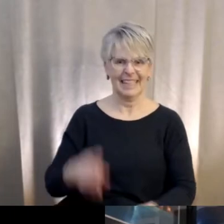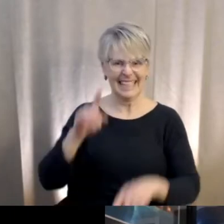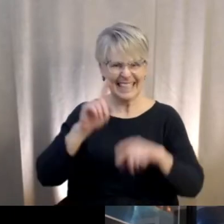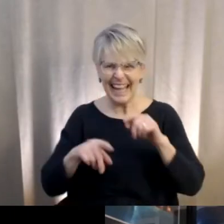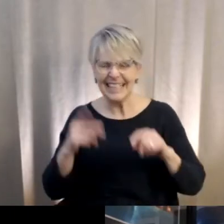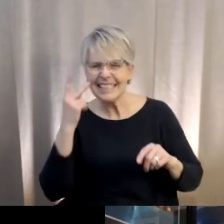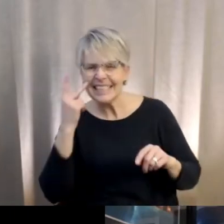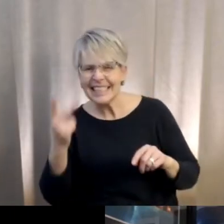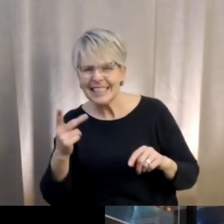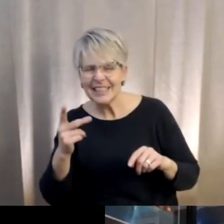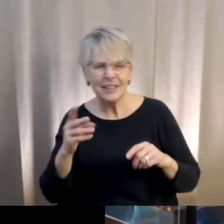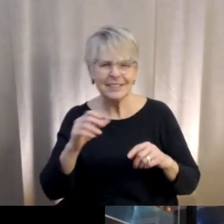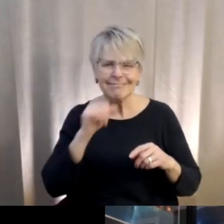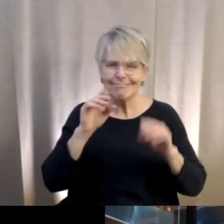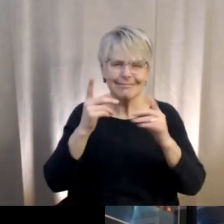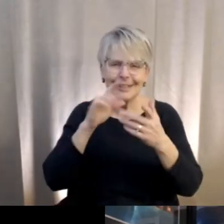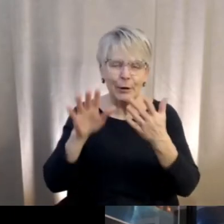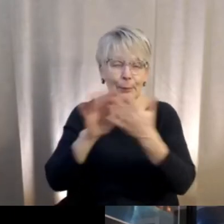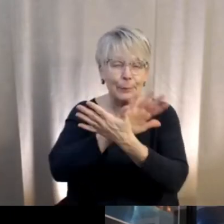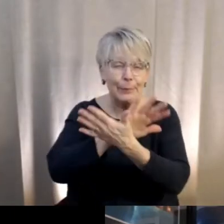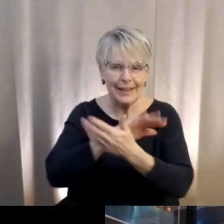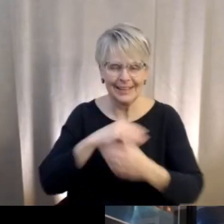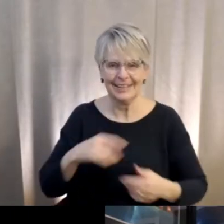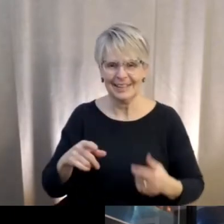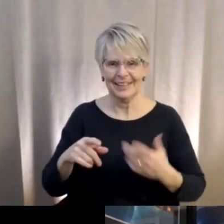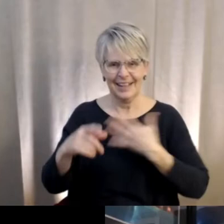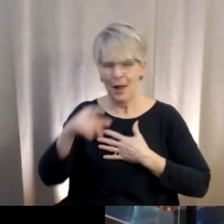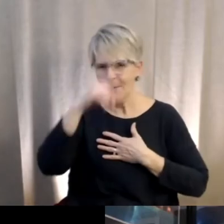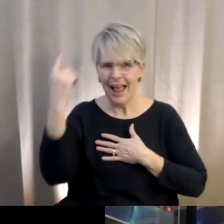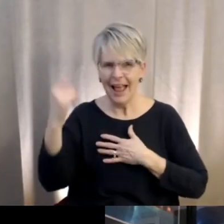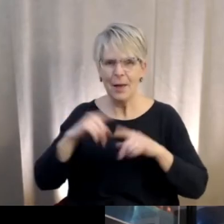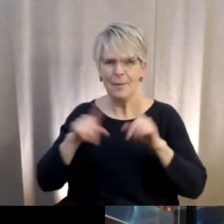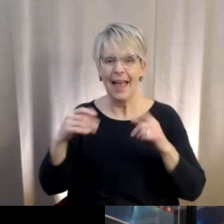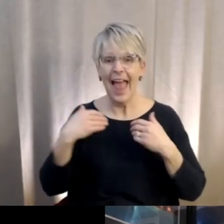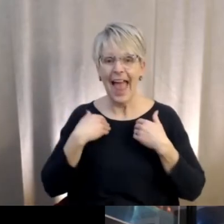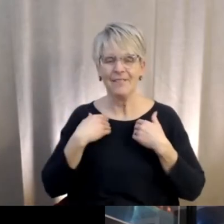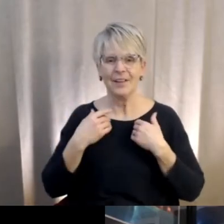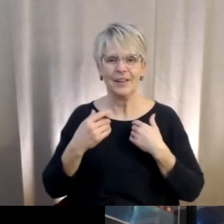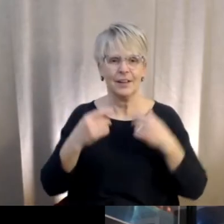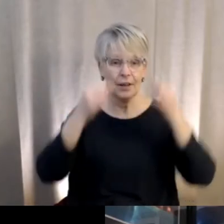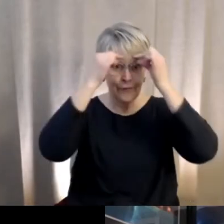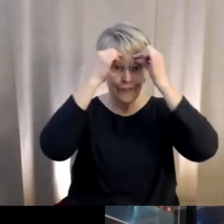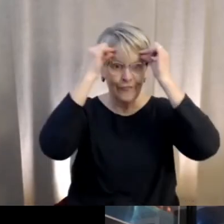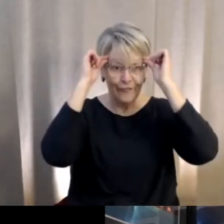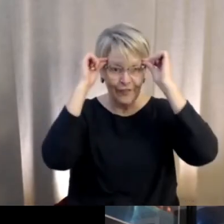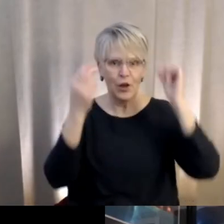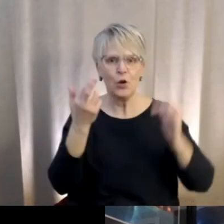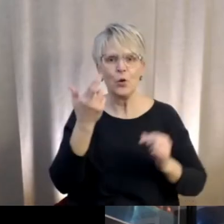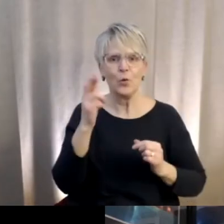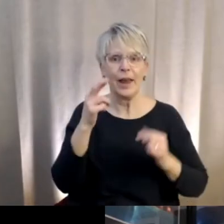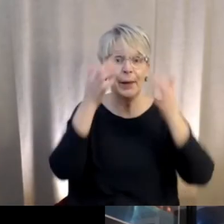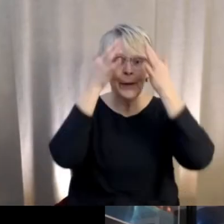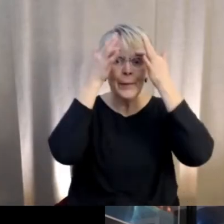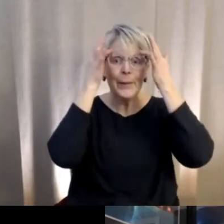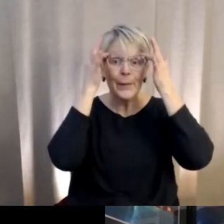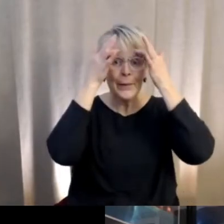really see her very well, I don't think, because she's black, but she's got these really gray eyebrows on her little face